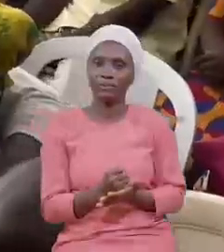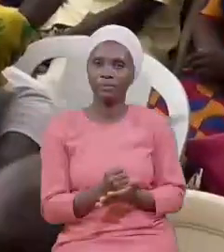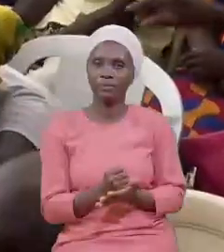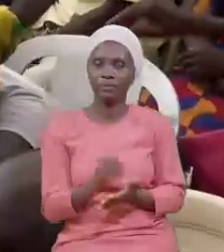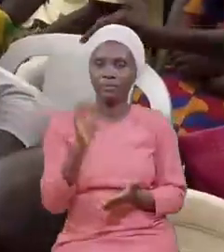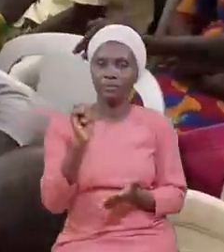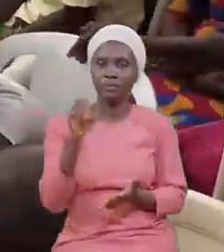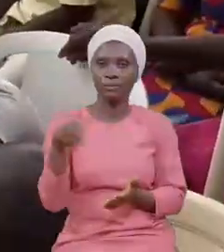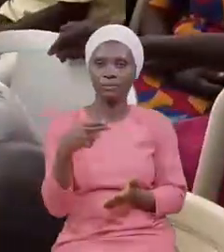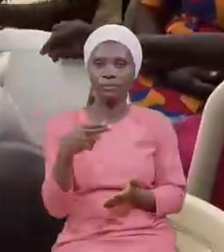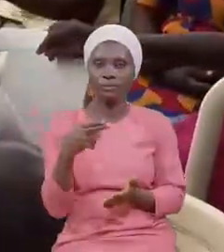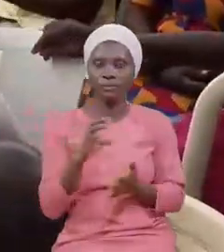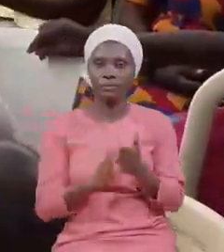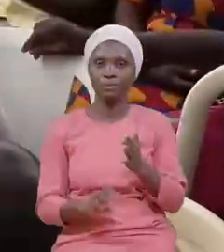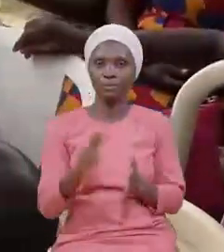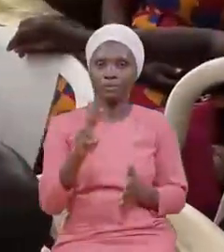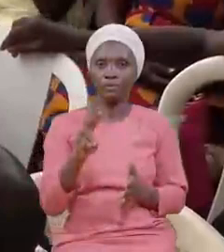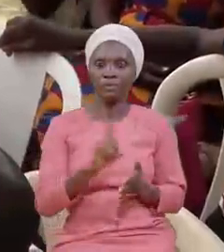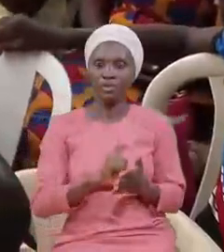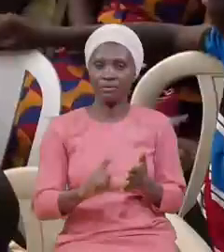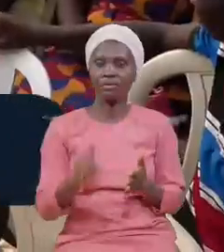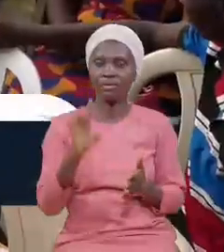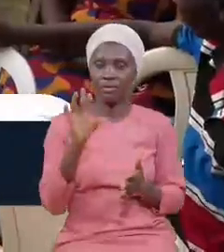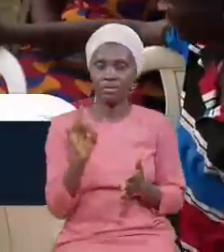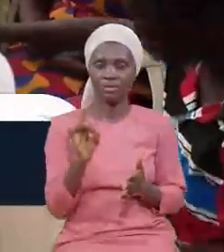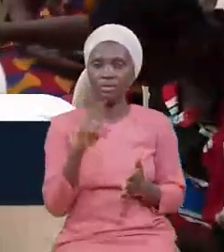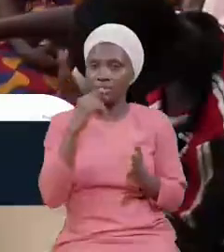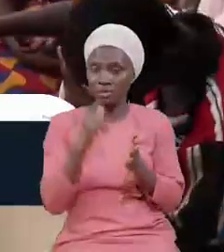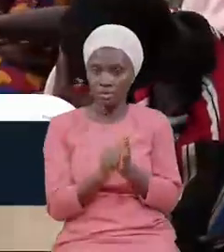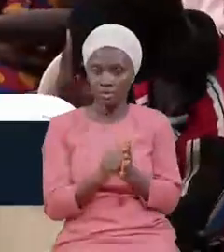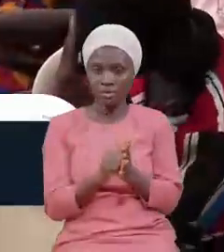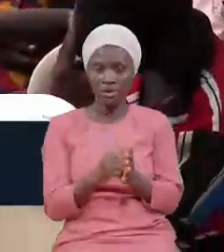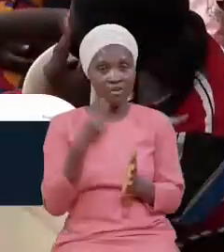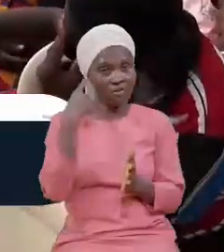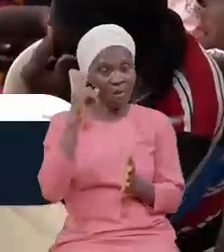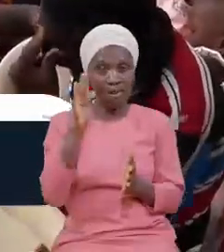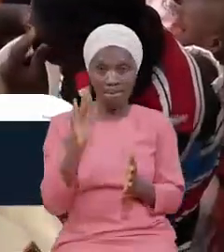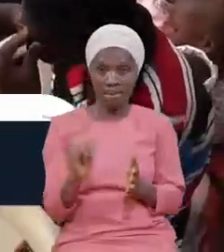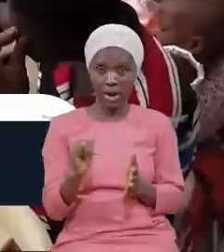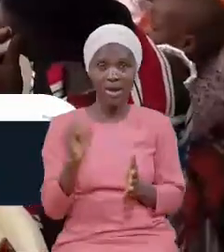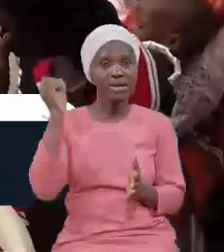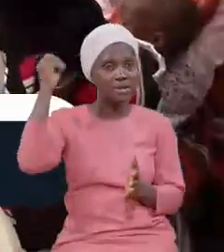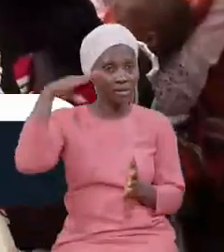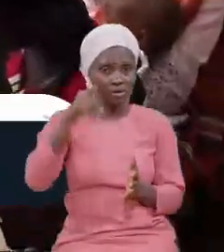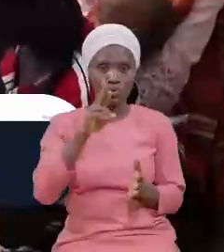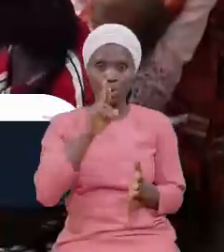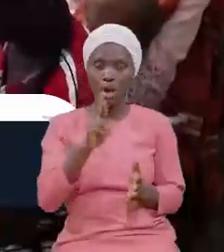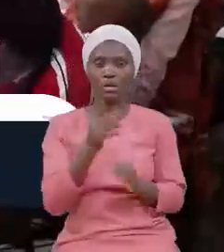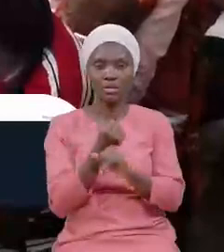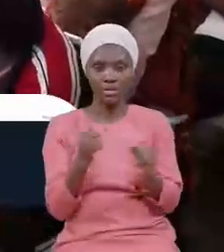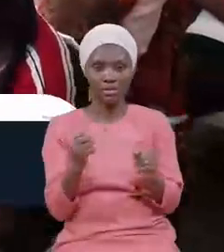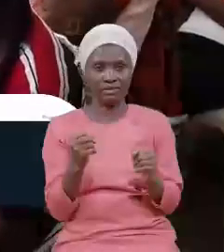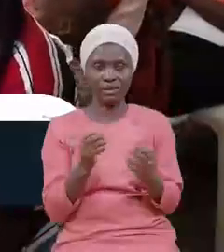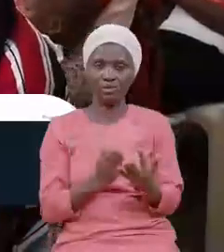from verse 8, it says, for by grace are you saved through